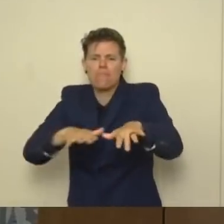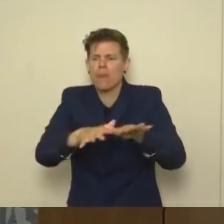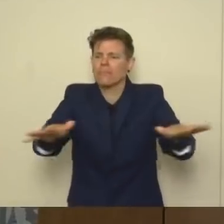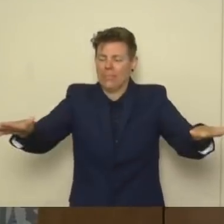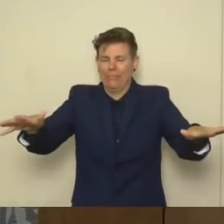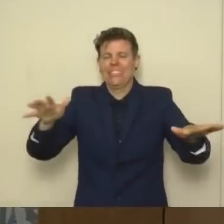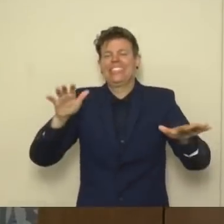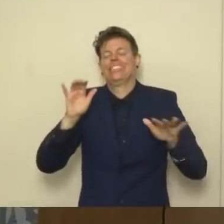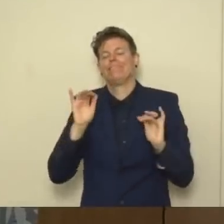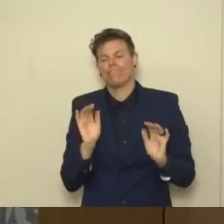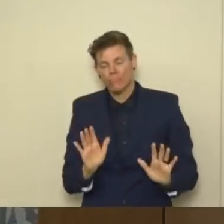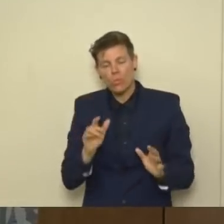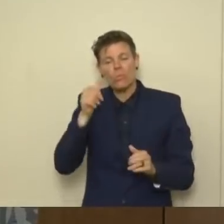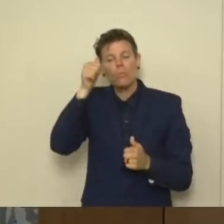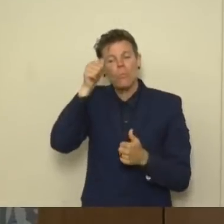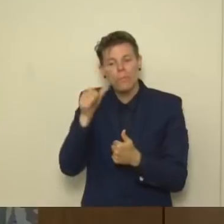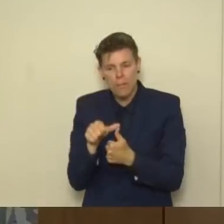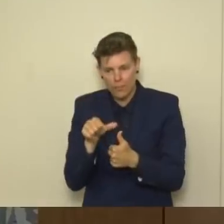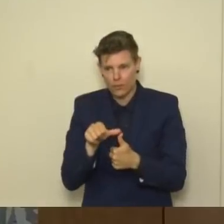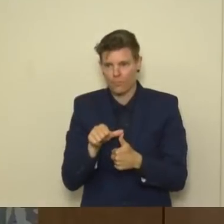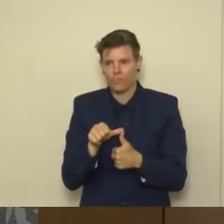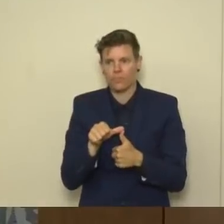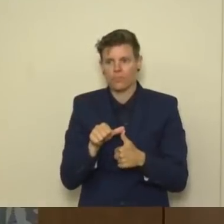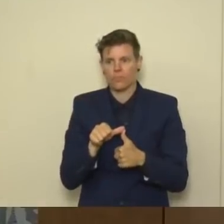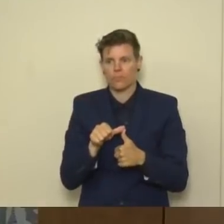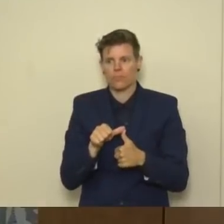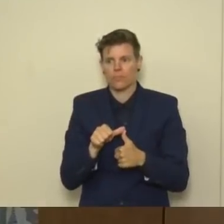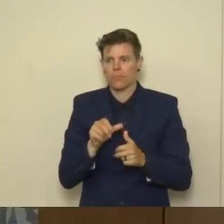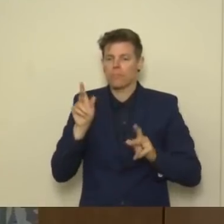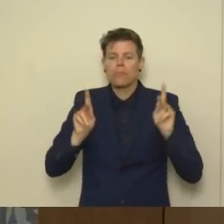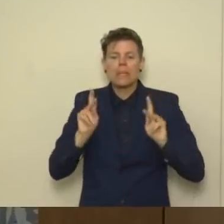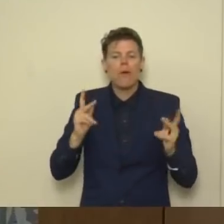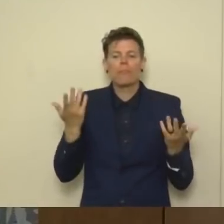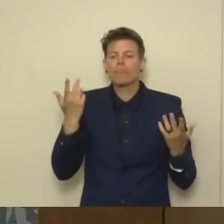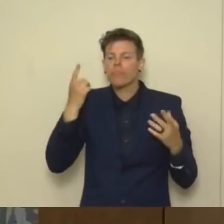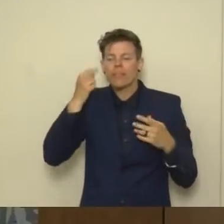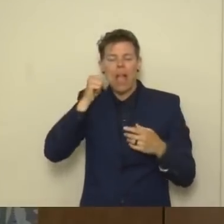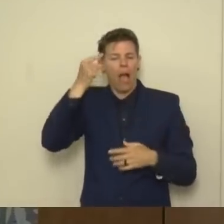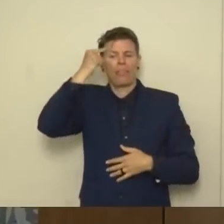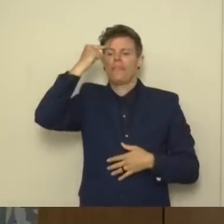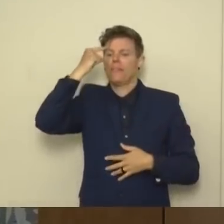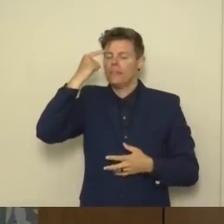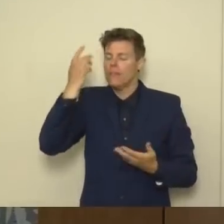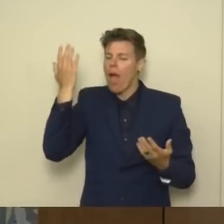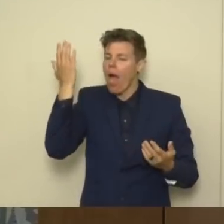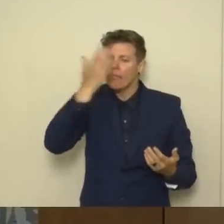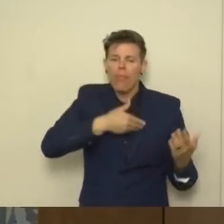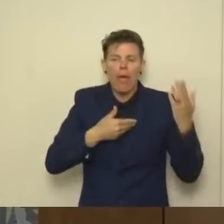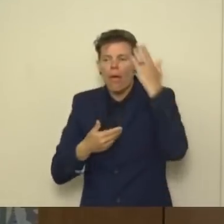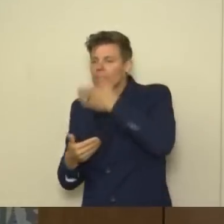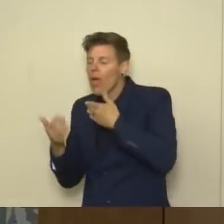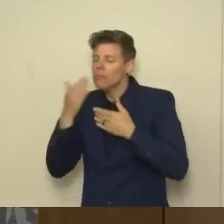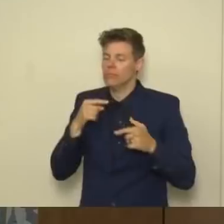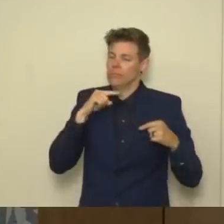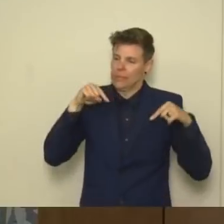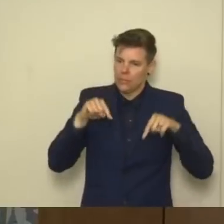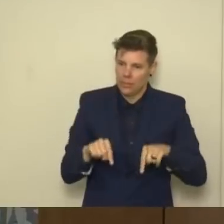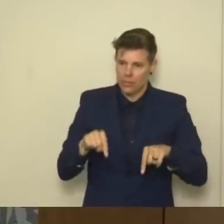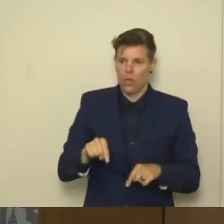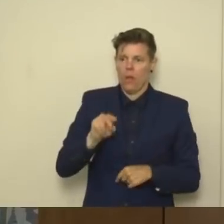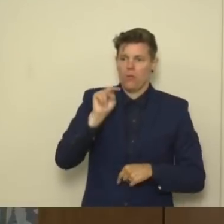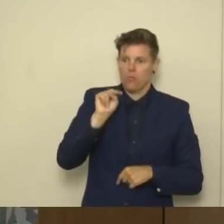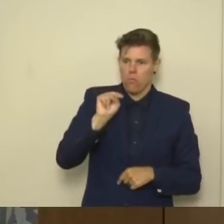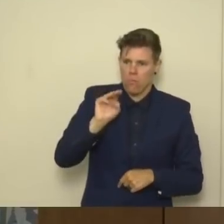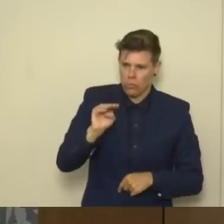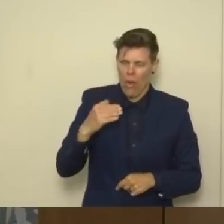this, which is not being talked about, as far as I can tell, anywhere in the country. New Mexico has one of the highest rates per capita, if